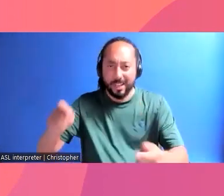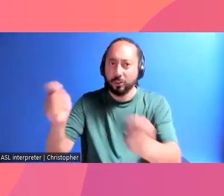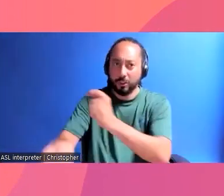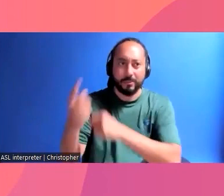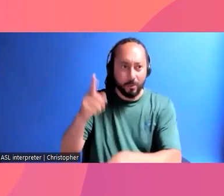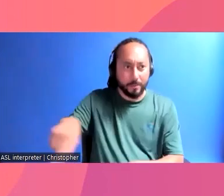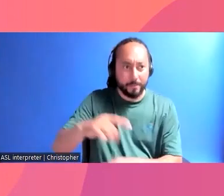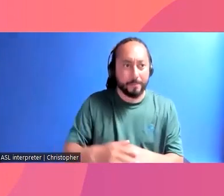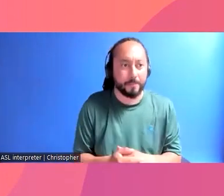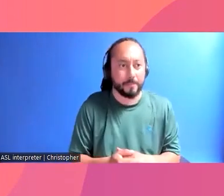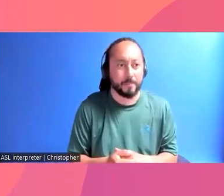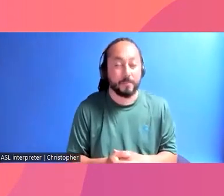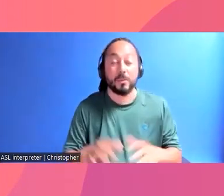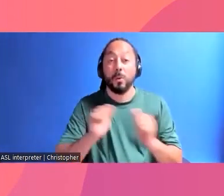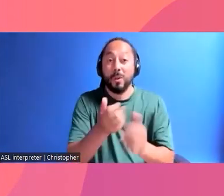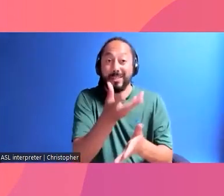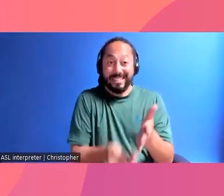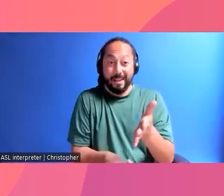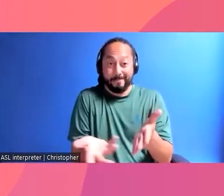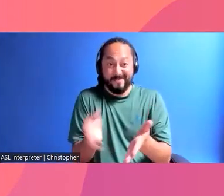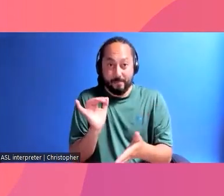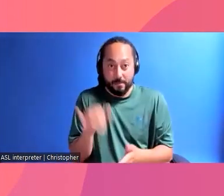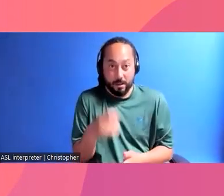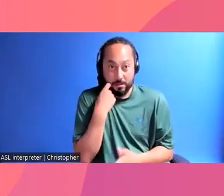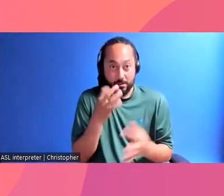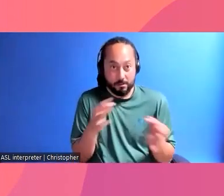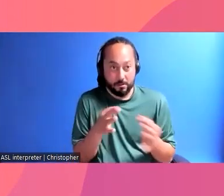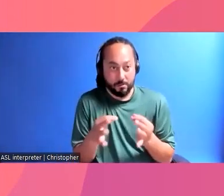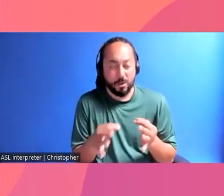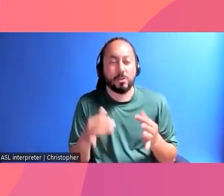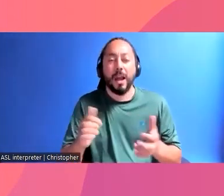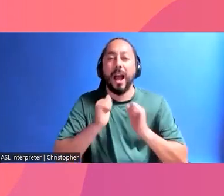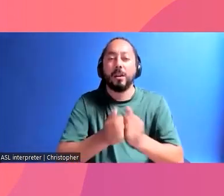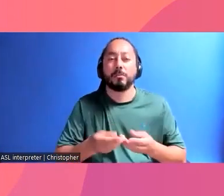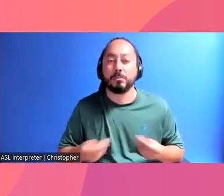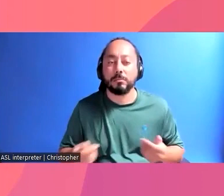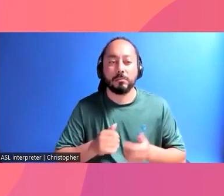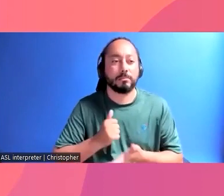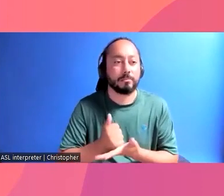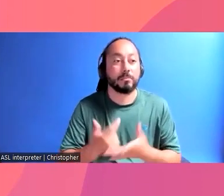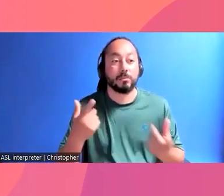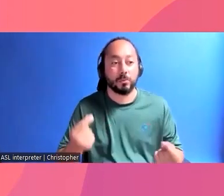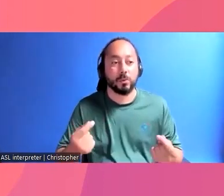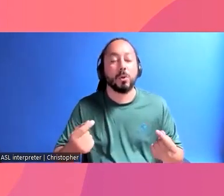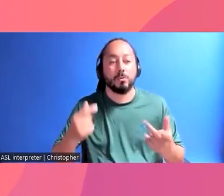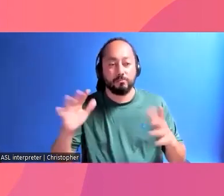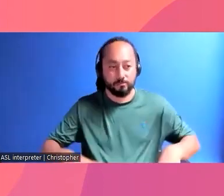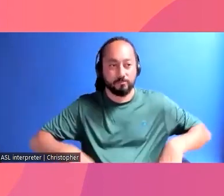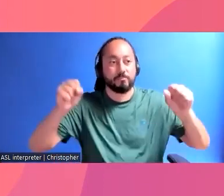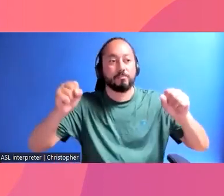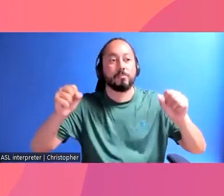And so to address this gap in a Canadian context, we conducted the Amplifying Black Voices in Traumatic Brain